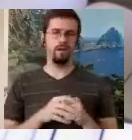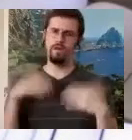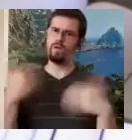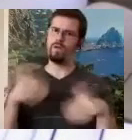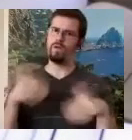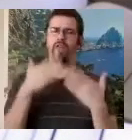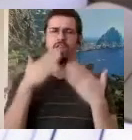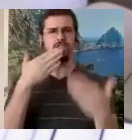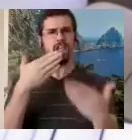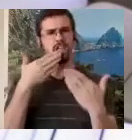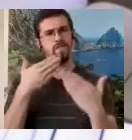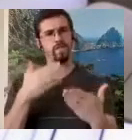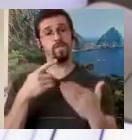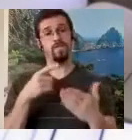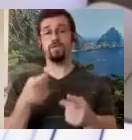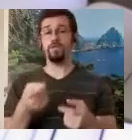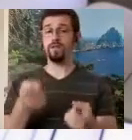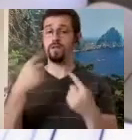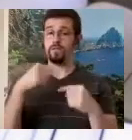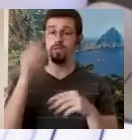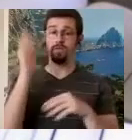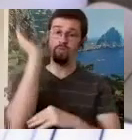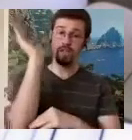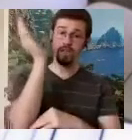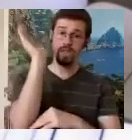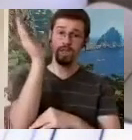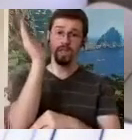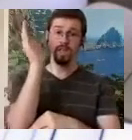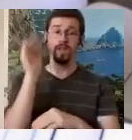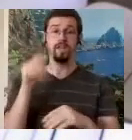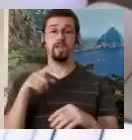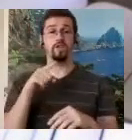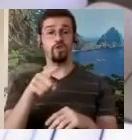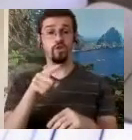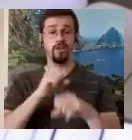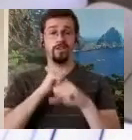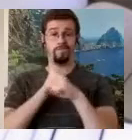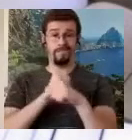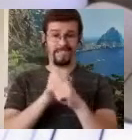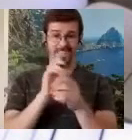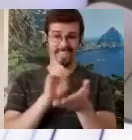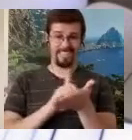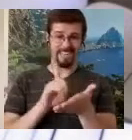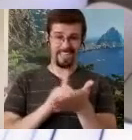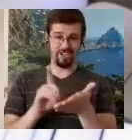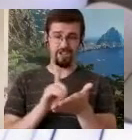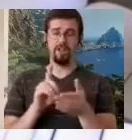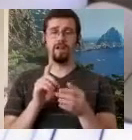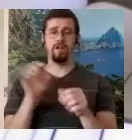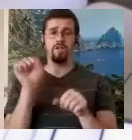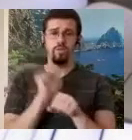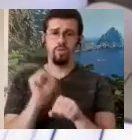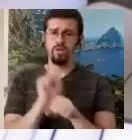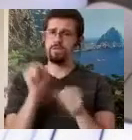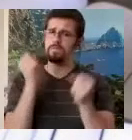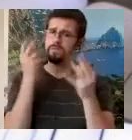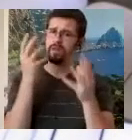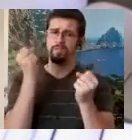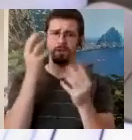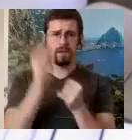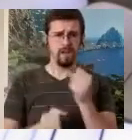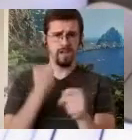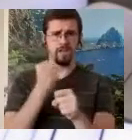for choosing to present so soon after defending your dissertation, after working for so many years on a